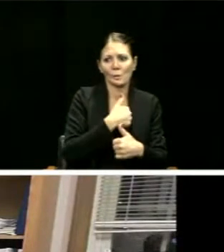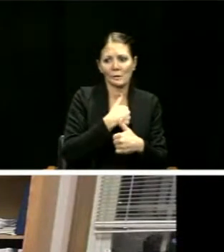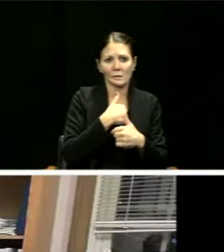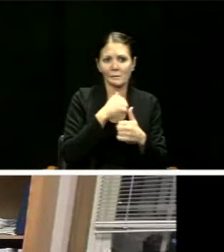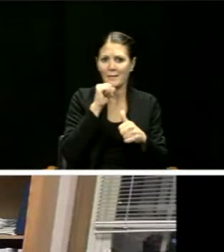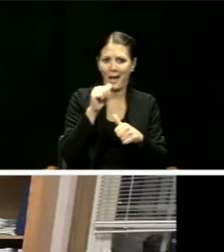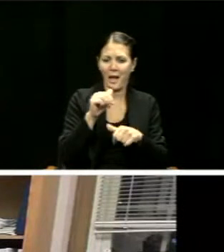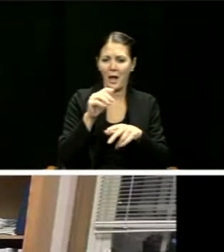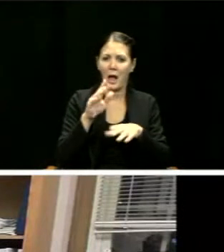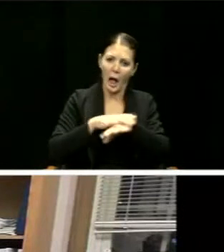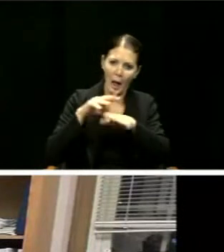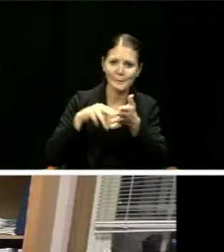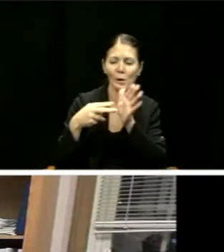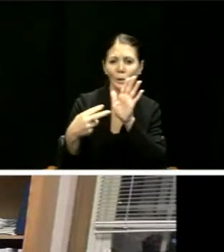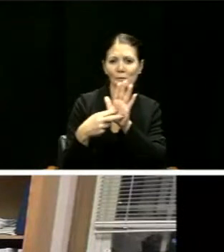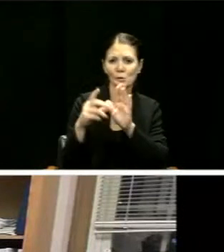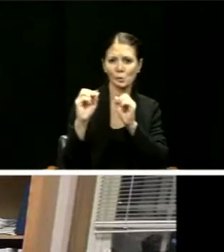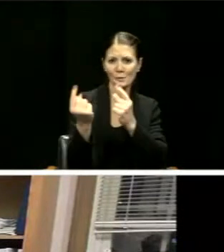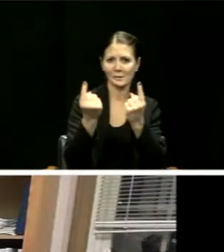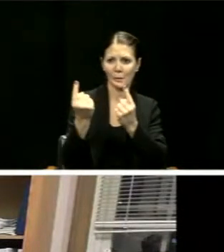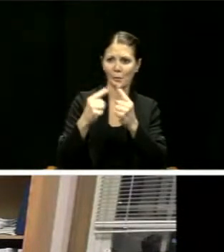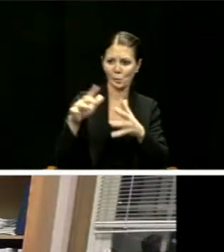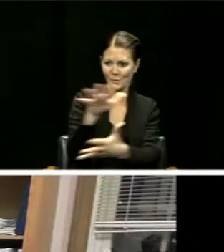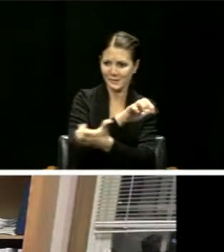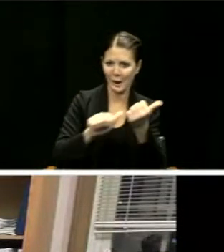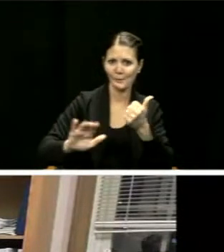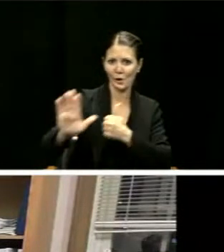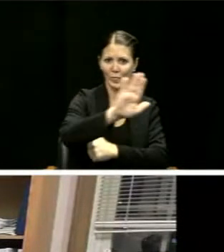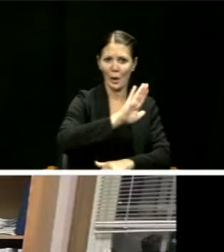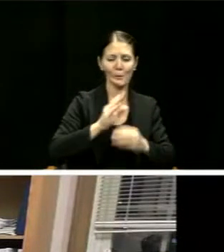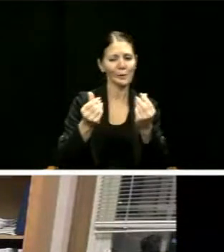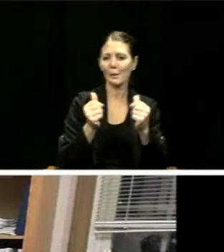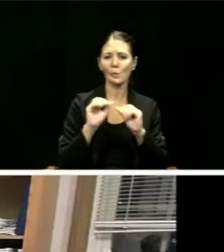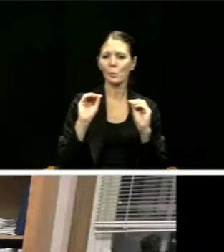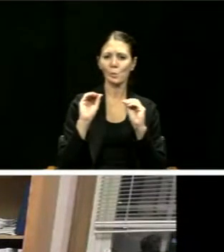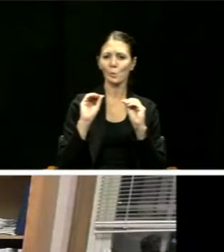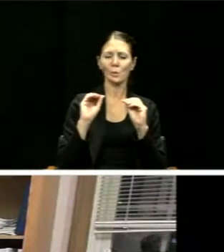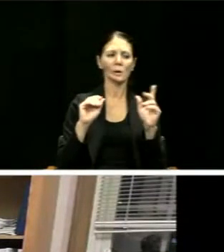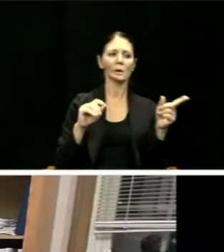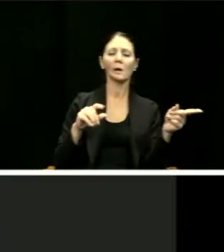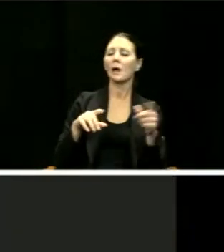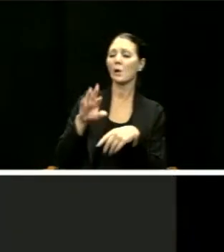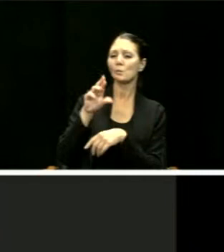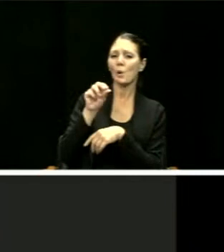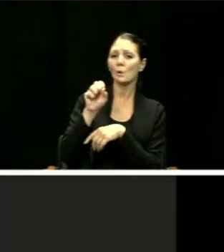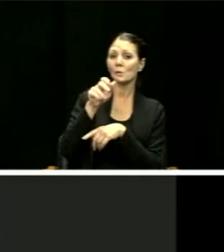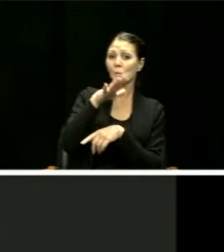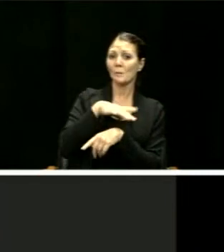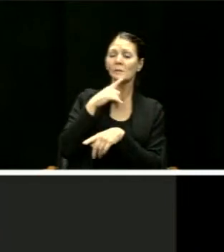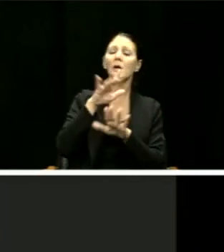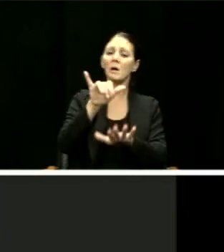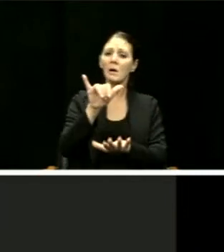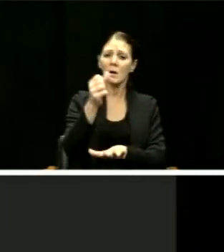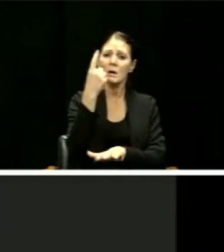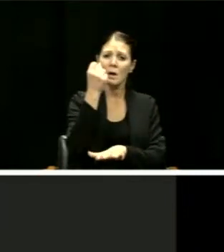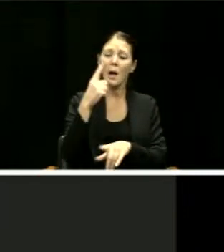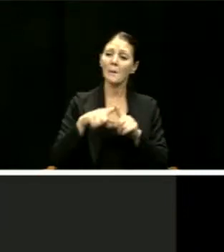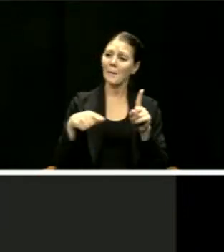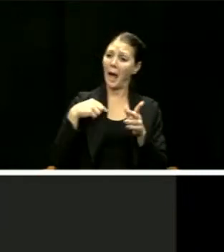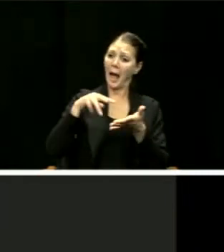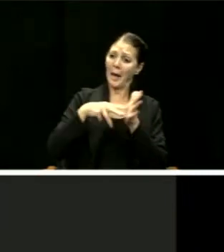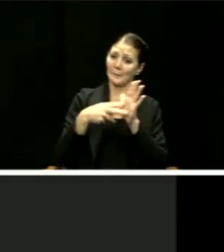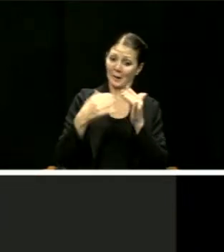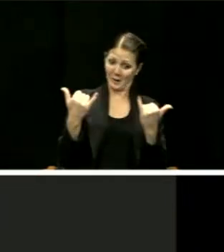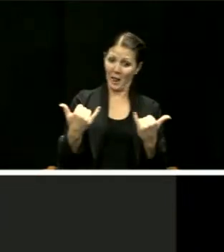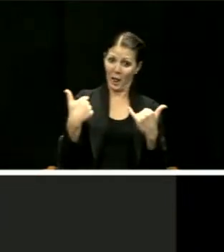nefariously or intending to damage anyone's property. No, I understand that, but as a property owner, for example, if I'm